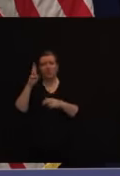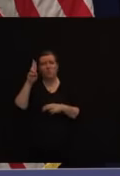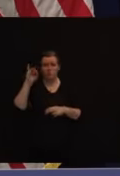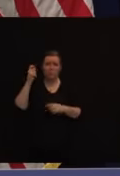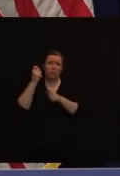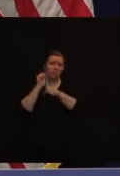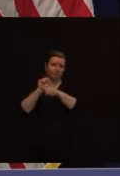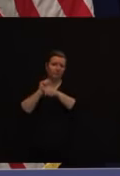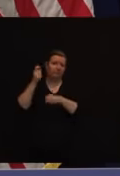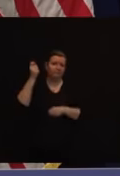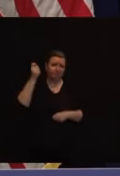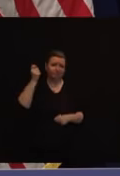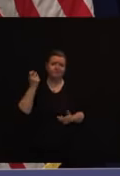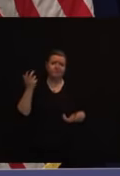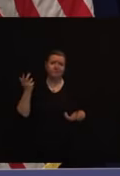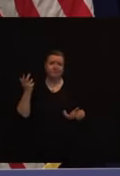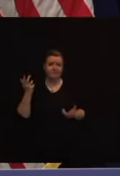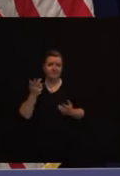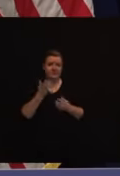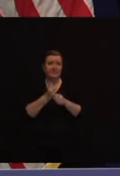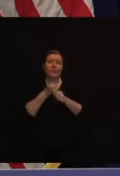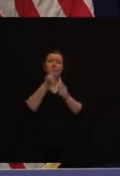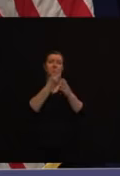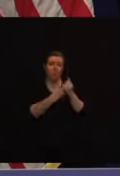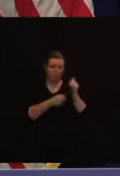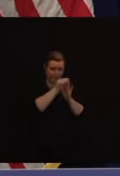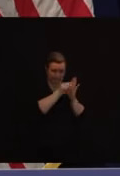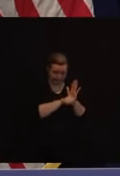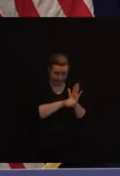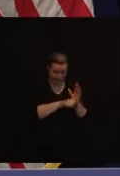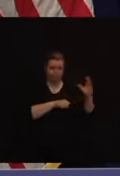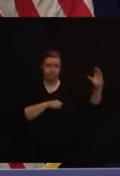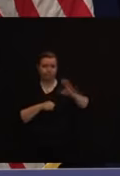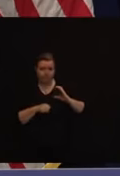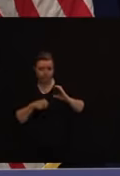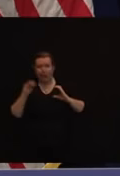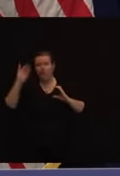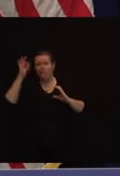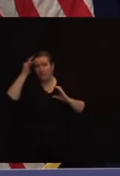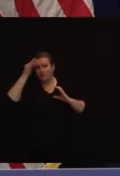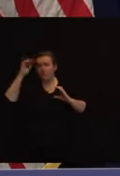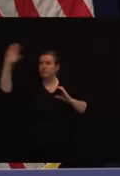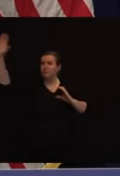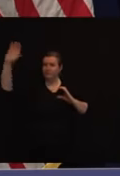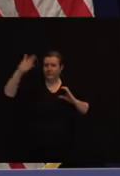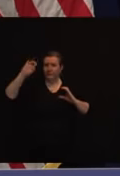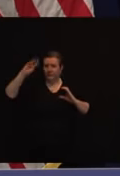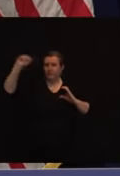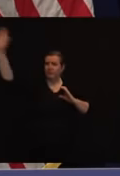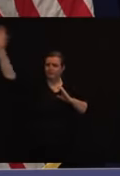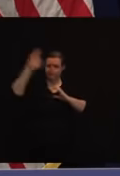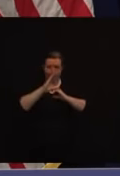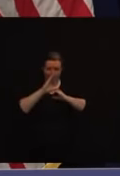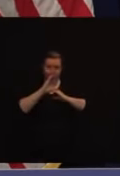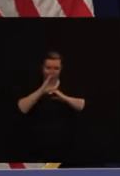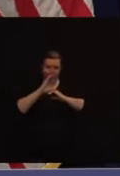unemployment benefits as well as the supplemental $600 weekly unemployment benefits through the CARES